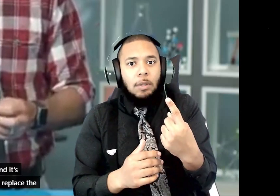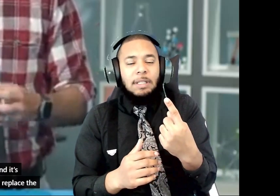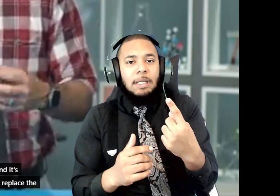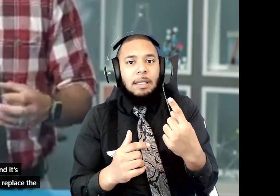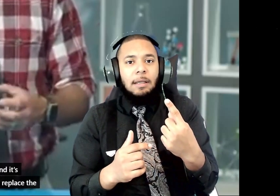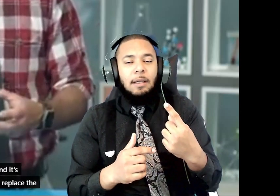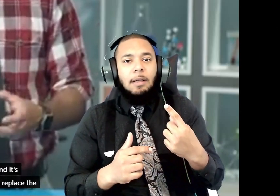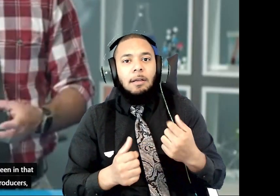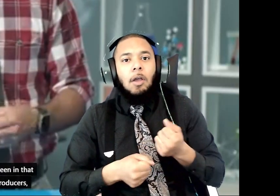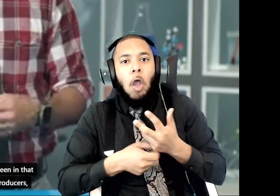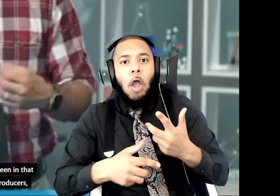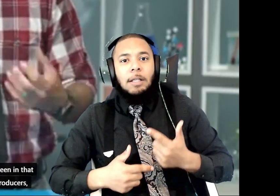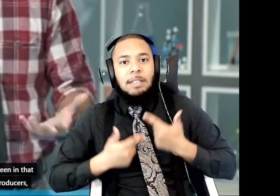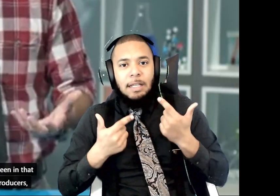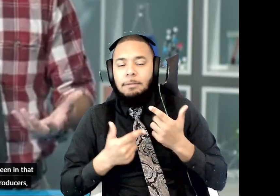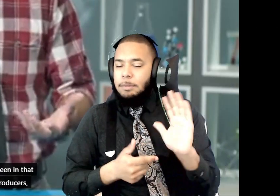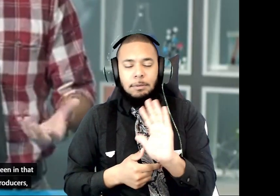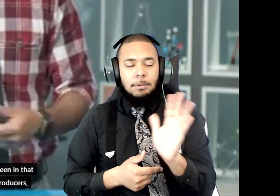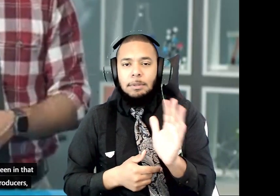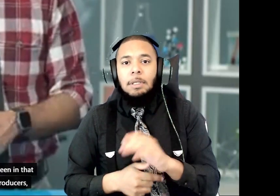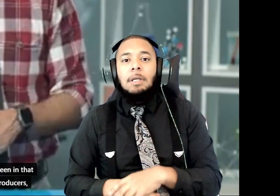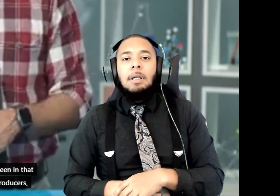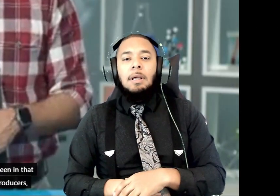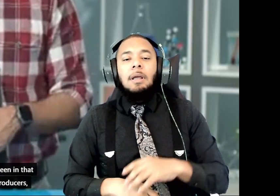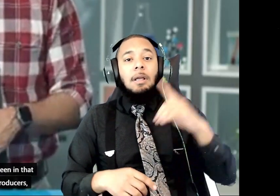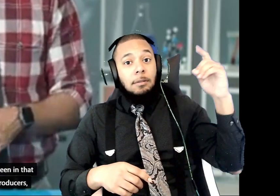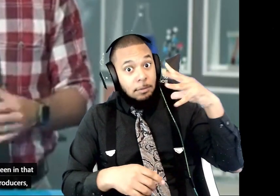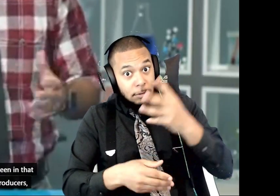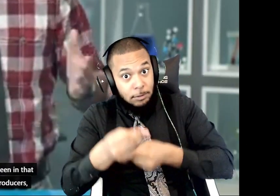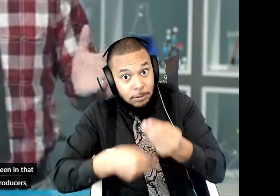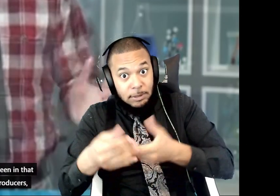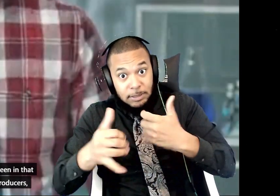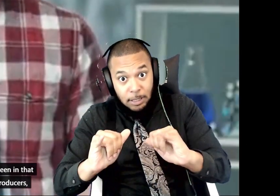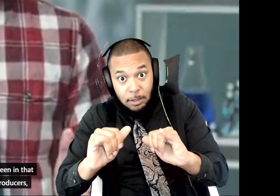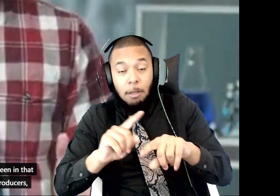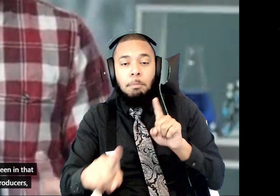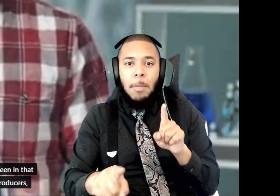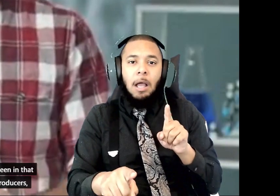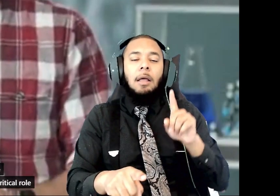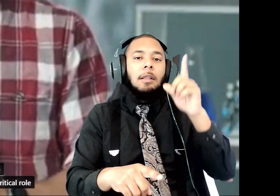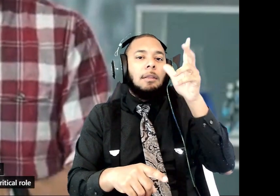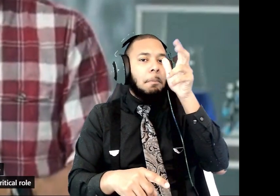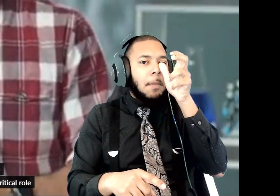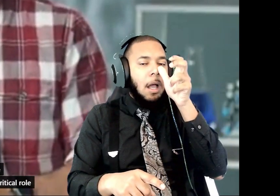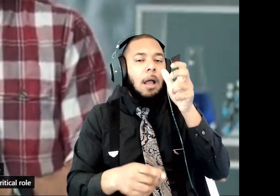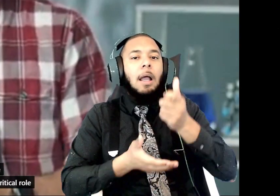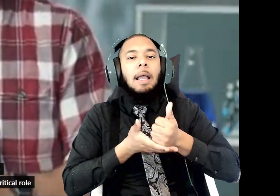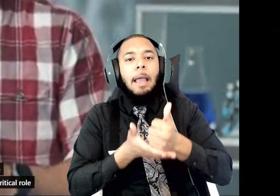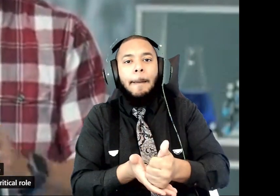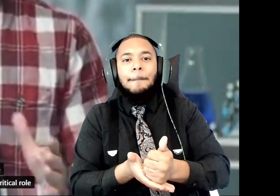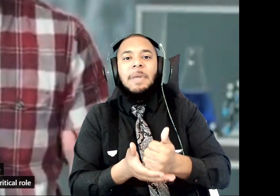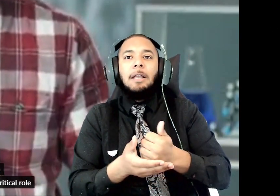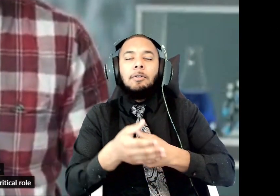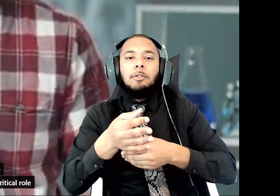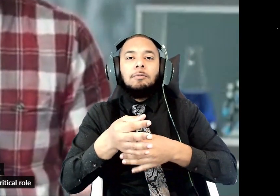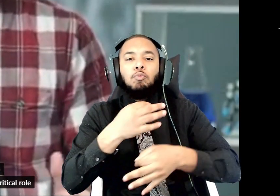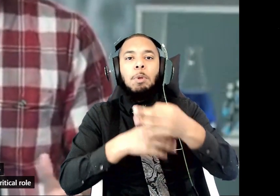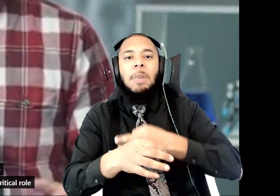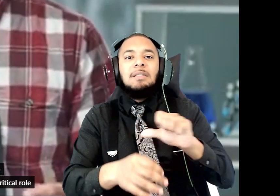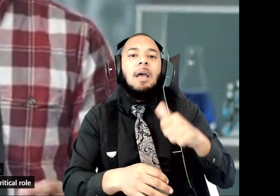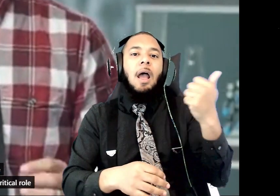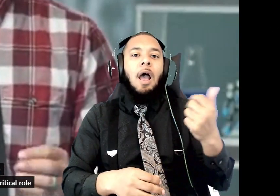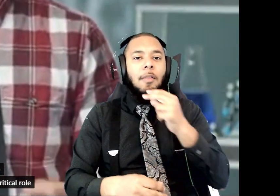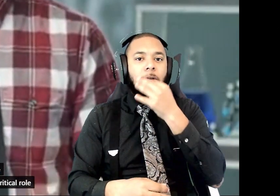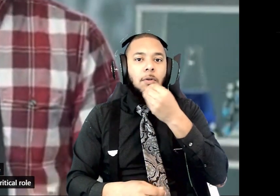bug to replace the nitrogen that should have been in that soil in the first place. So producers, like I said, they're irreplaceable.